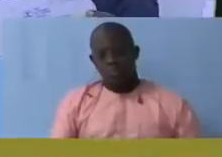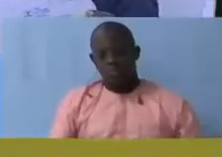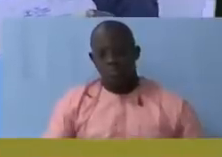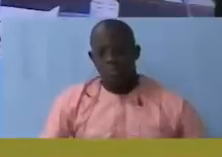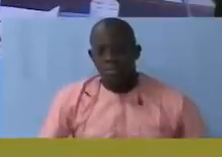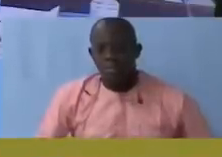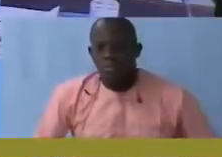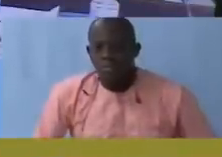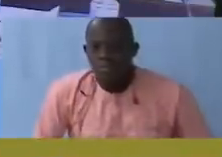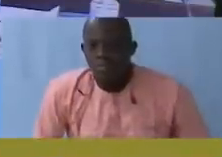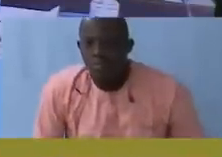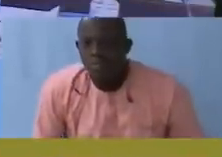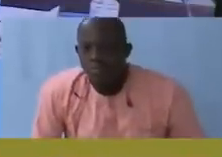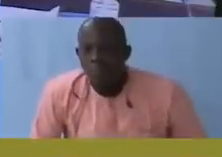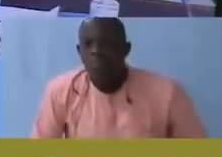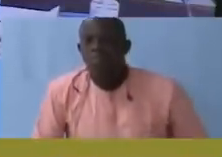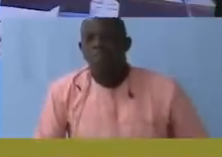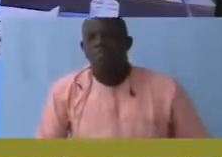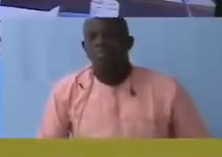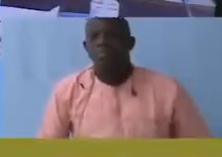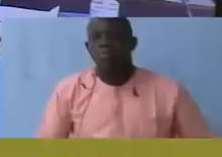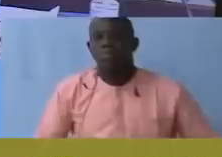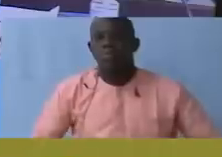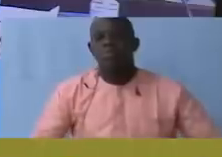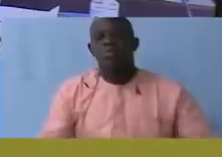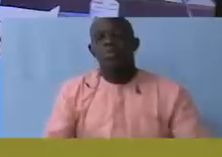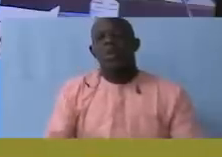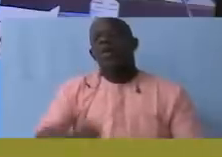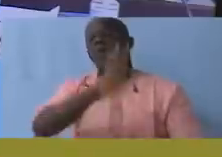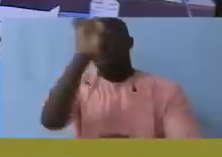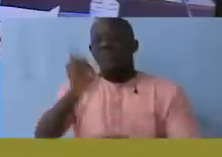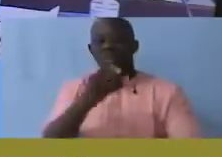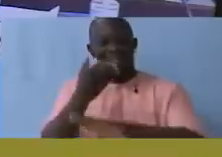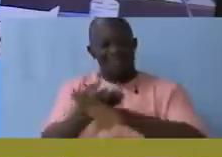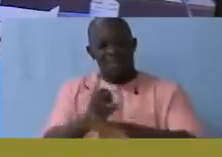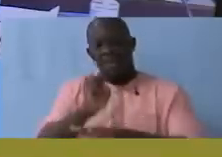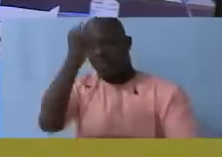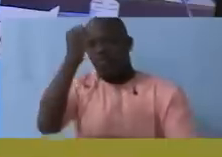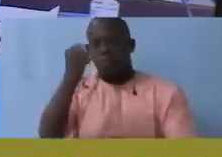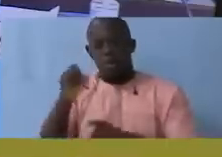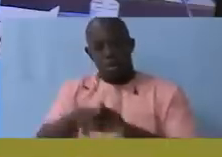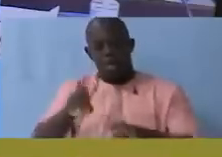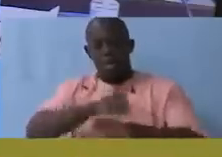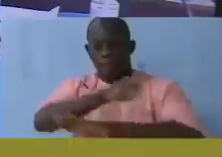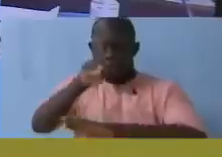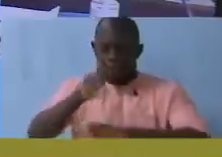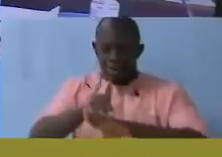Go ahead. It was a hard situation. It was really hostile